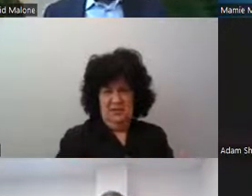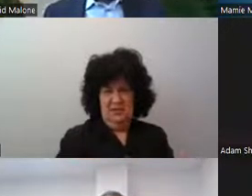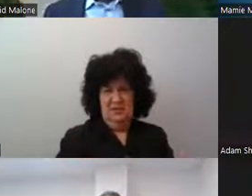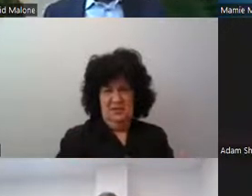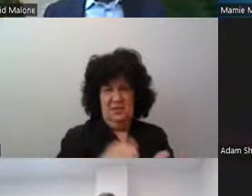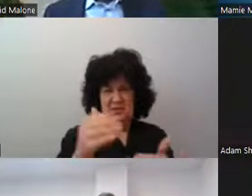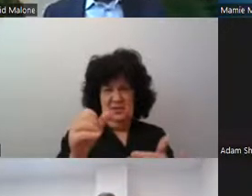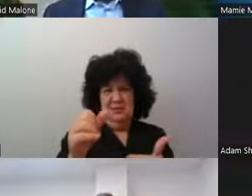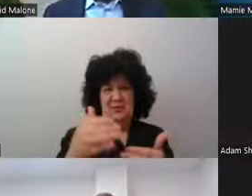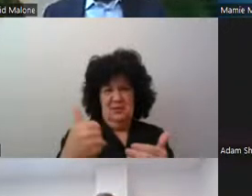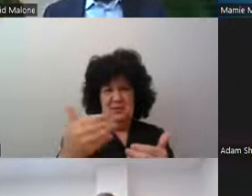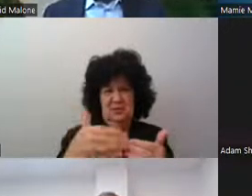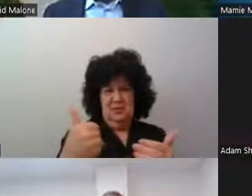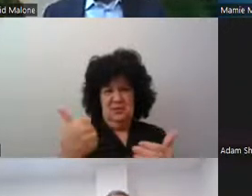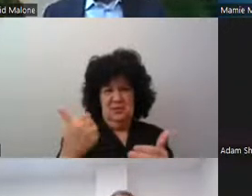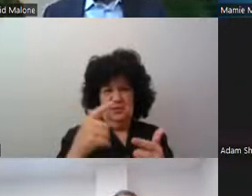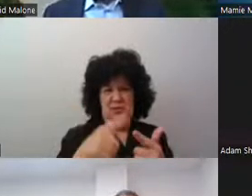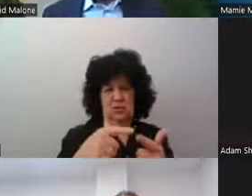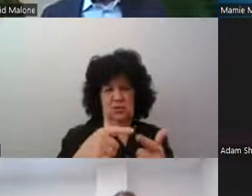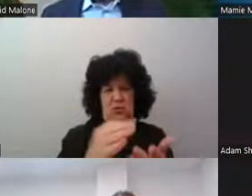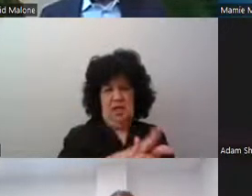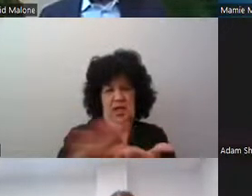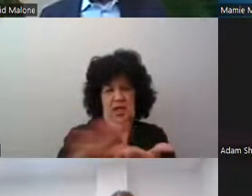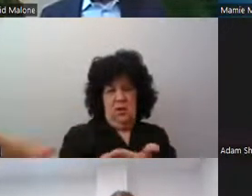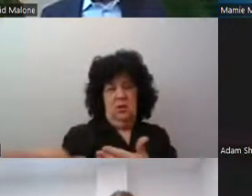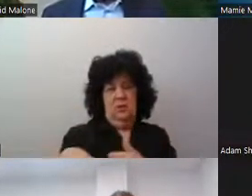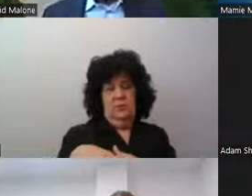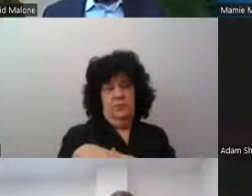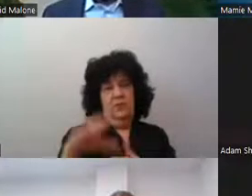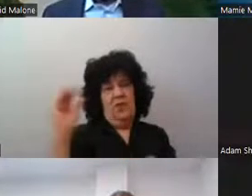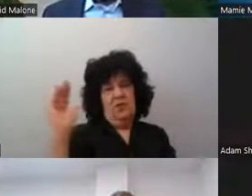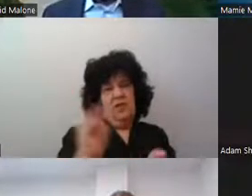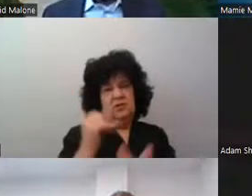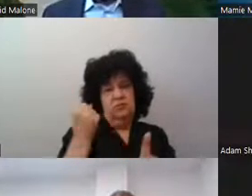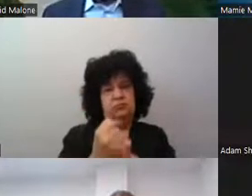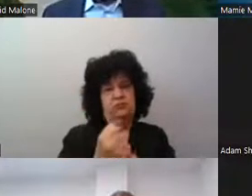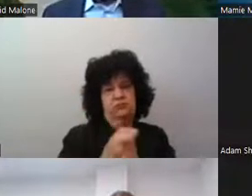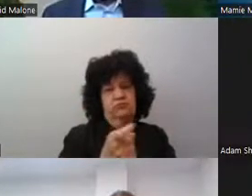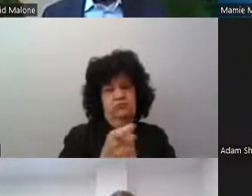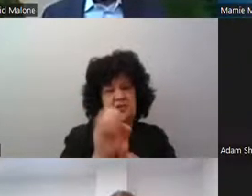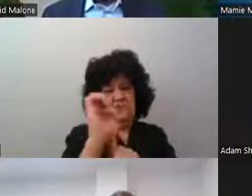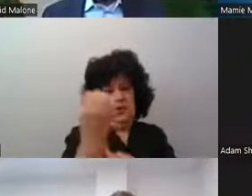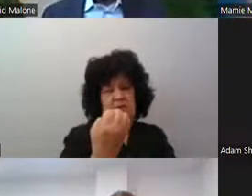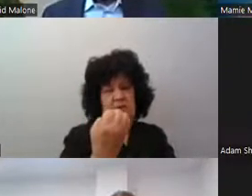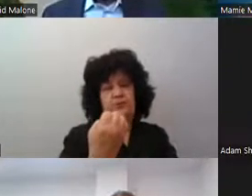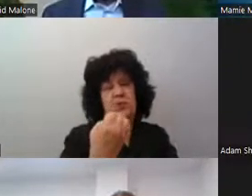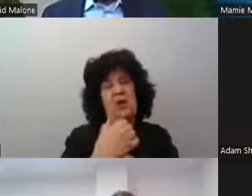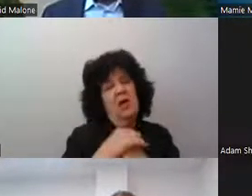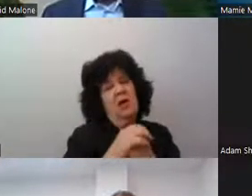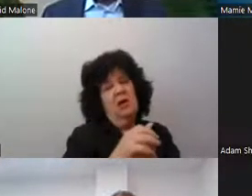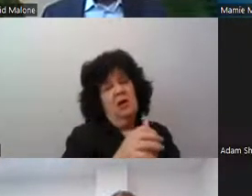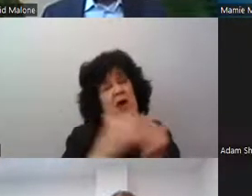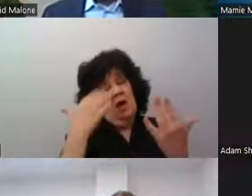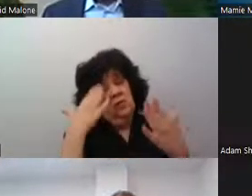easy to get rid of and less impact to the environment. So I don't know how that is looked